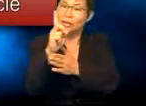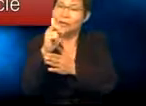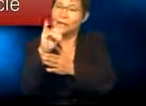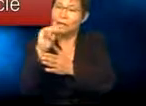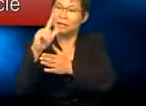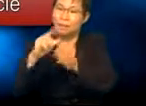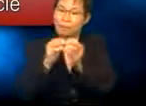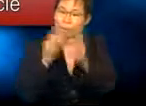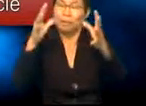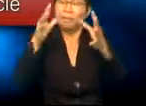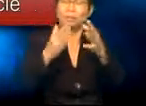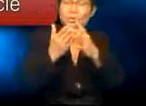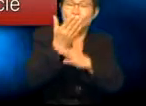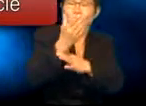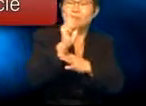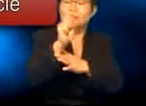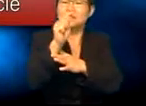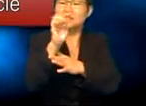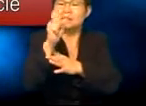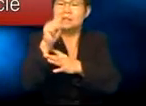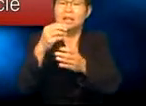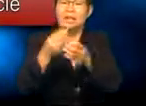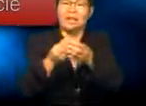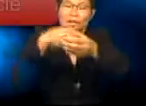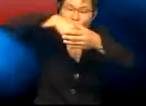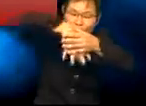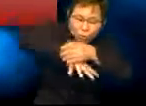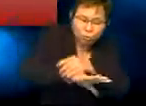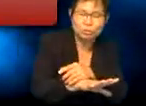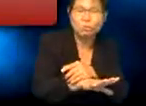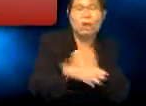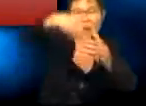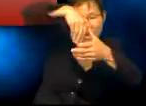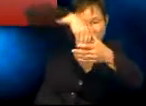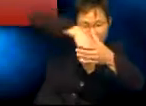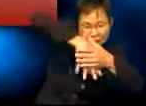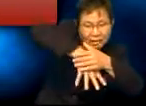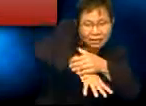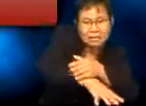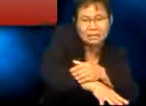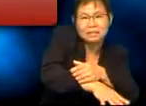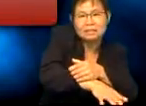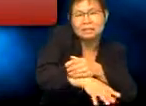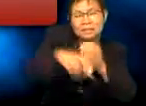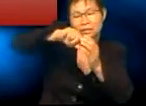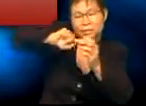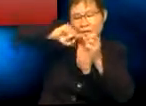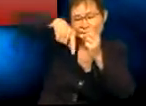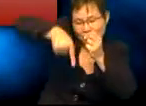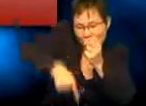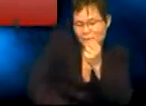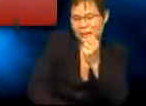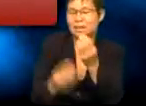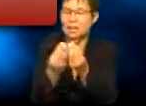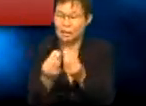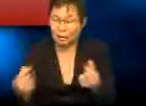bursts through the testa and it grows downwards into the soil. It anchors the seedling deep in the